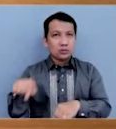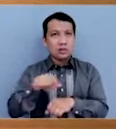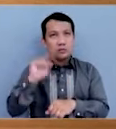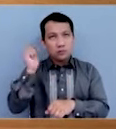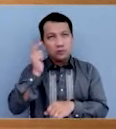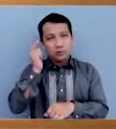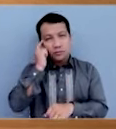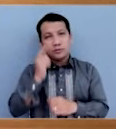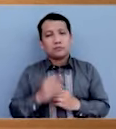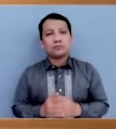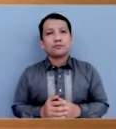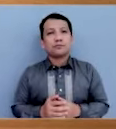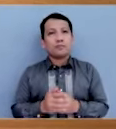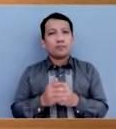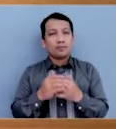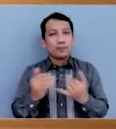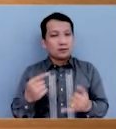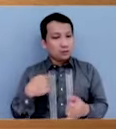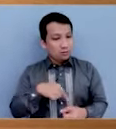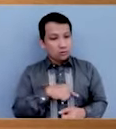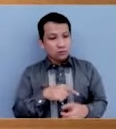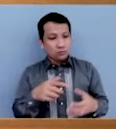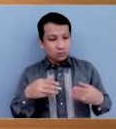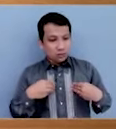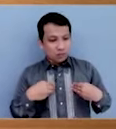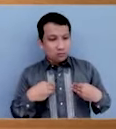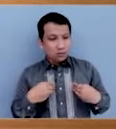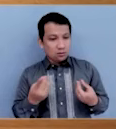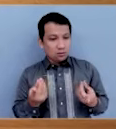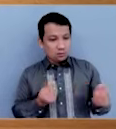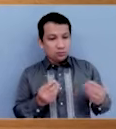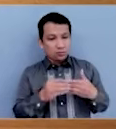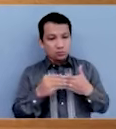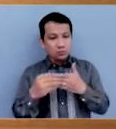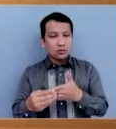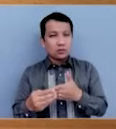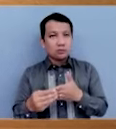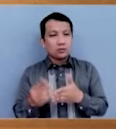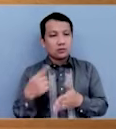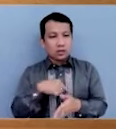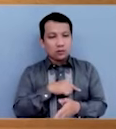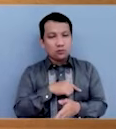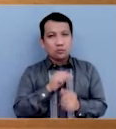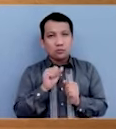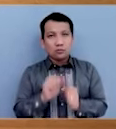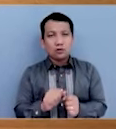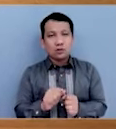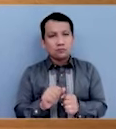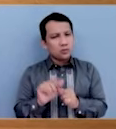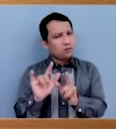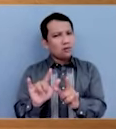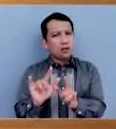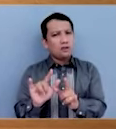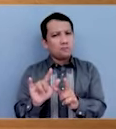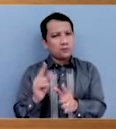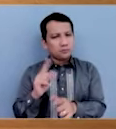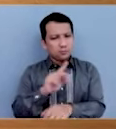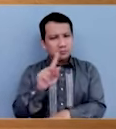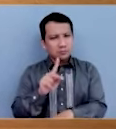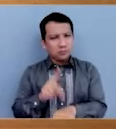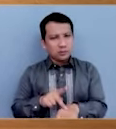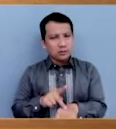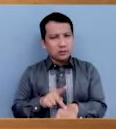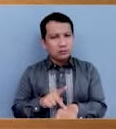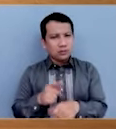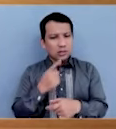government. It is up to us to provide good leadership and guidance. They love the Philippines and have responded to